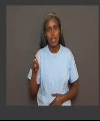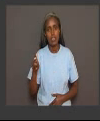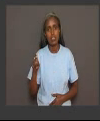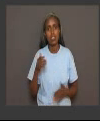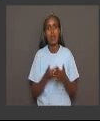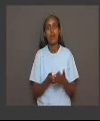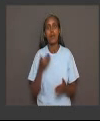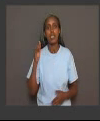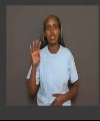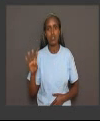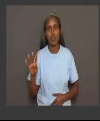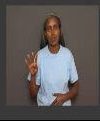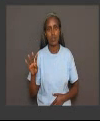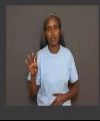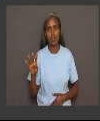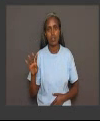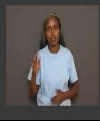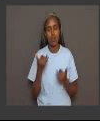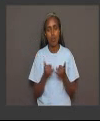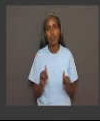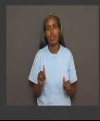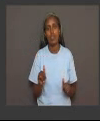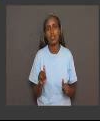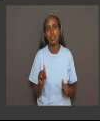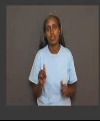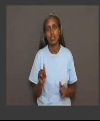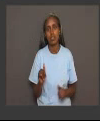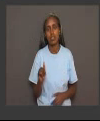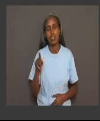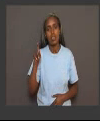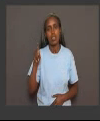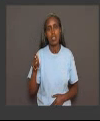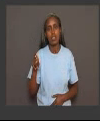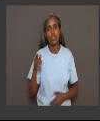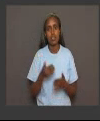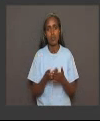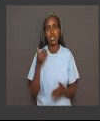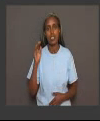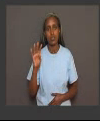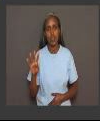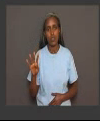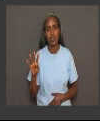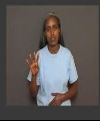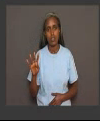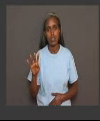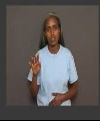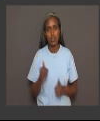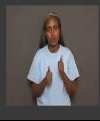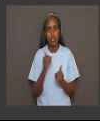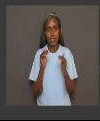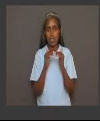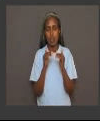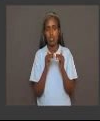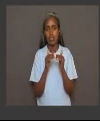x minus 4 over x minus 4,